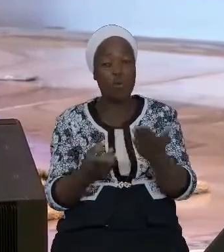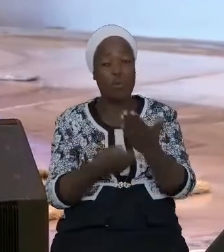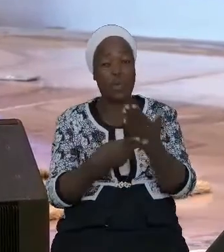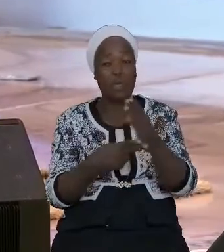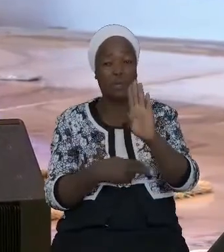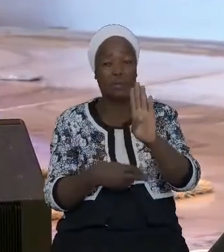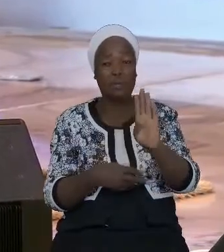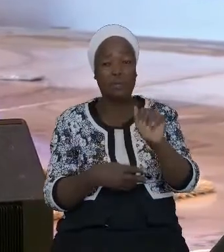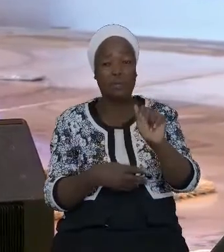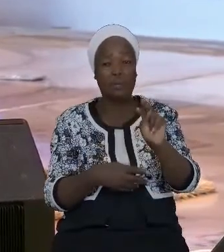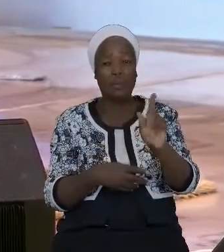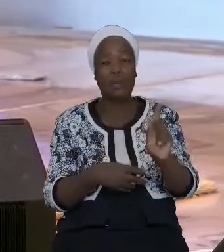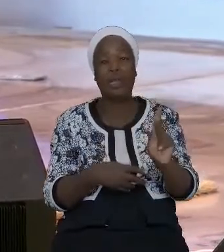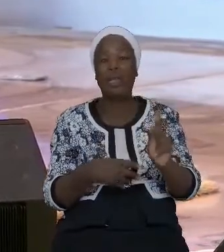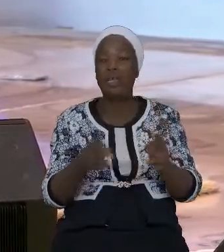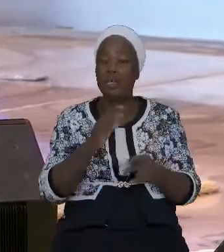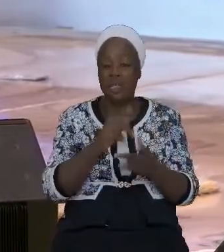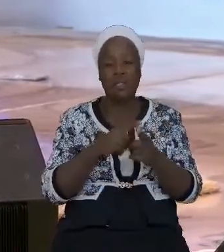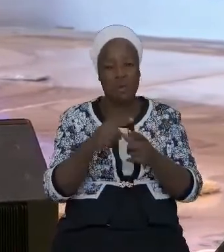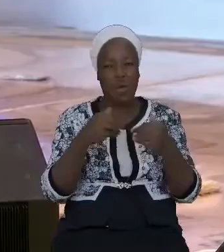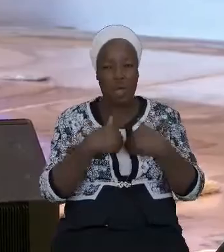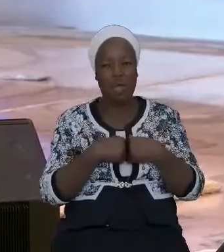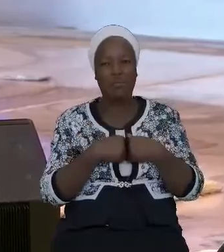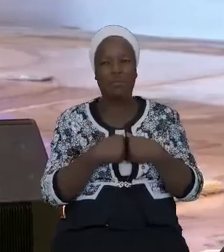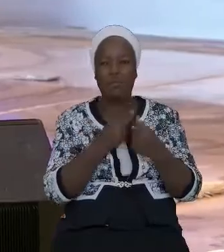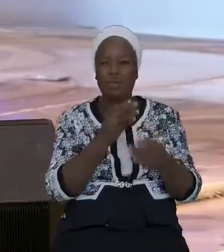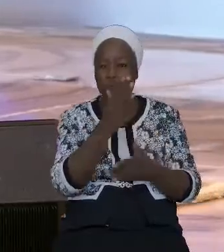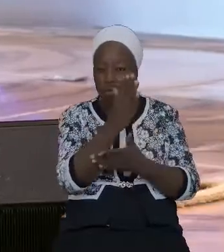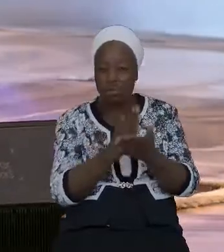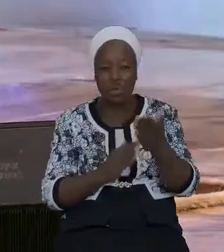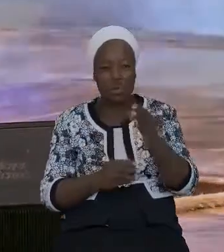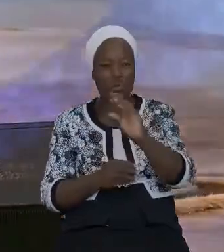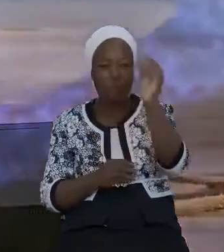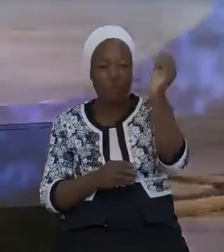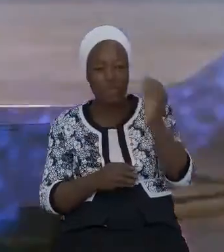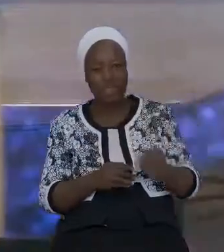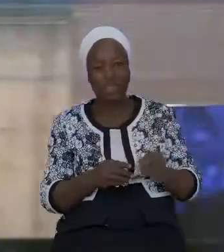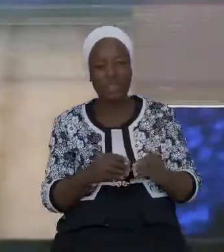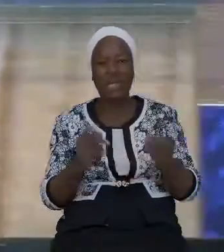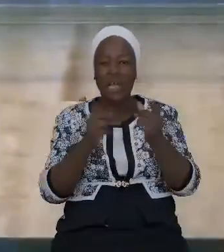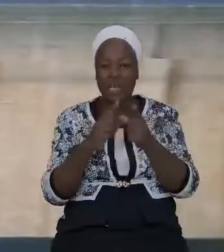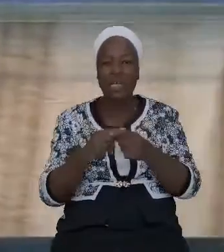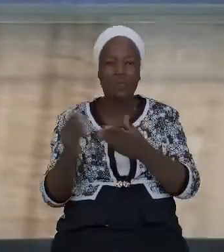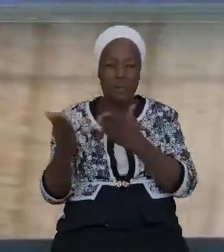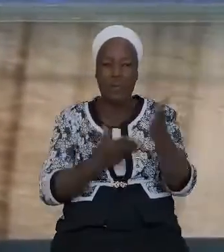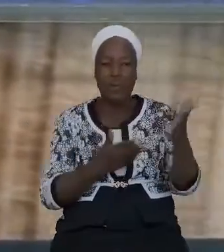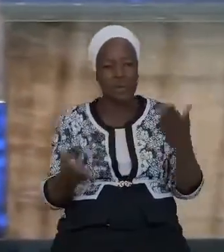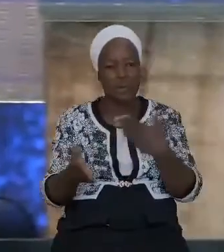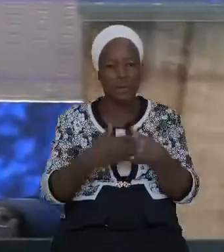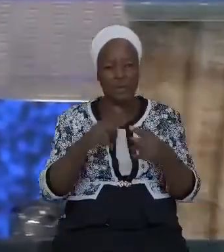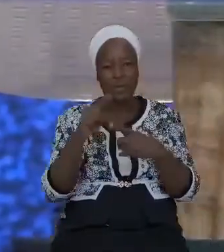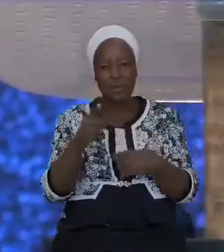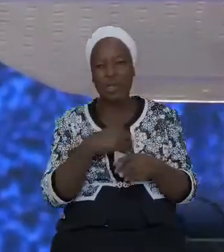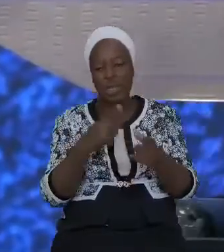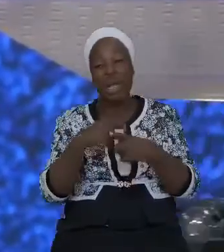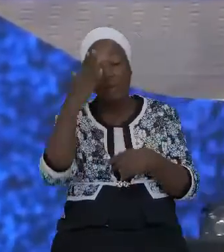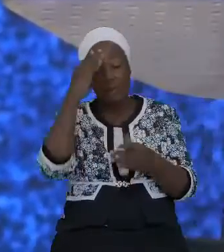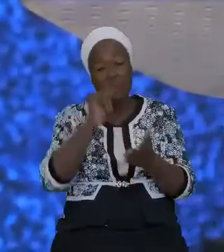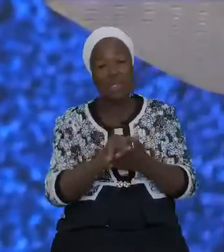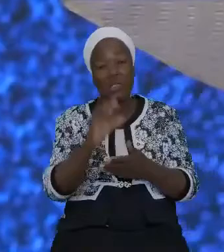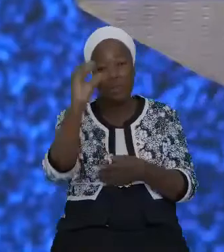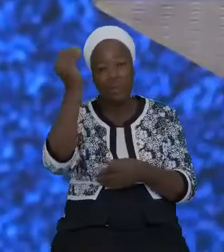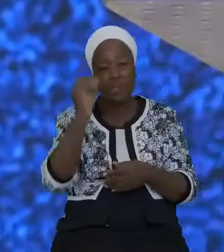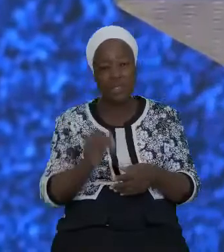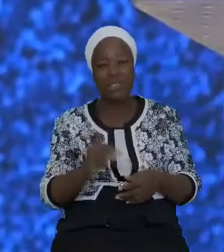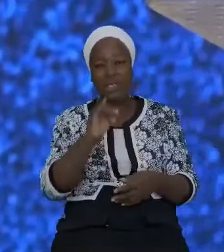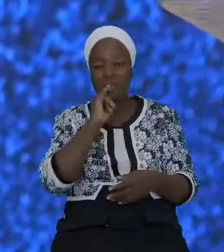be returns. They'll give you some percentage. I know the percentage is low at this time, but still,